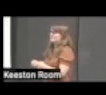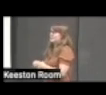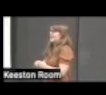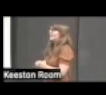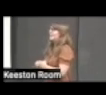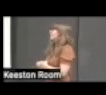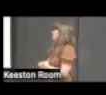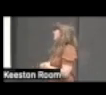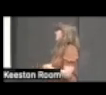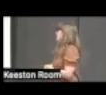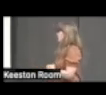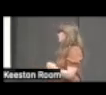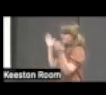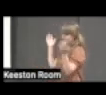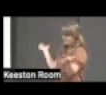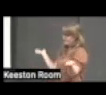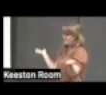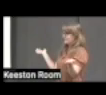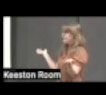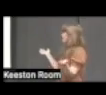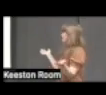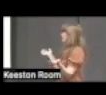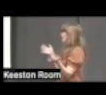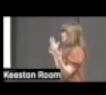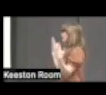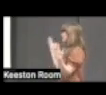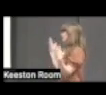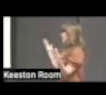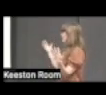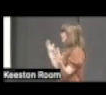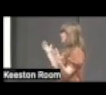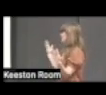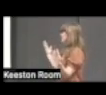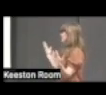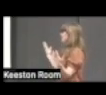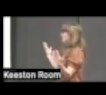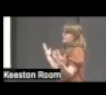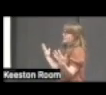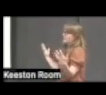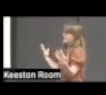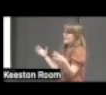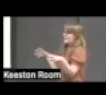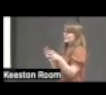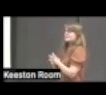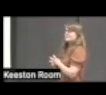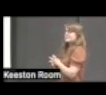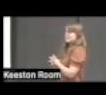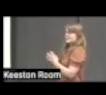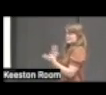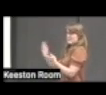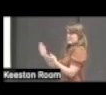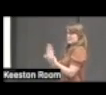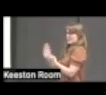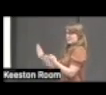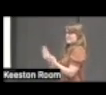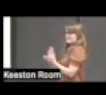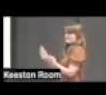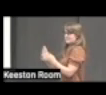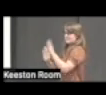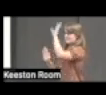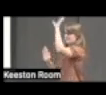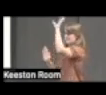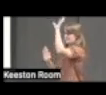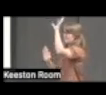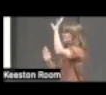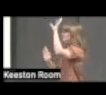rights. And the winner loses, or gets all of the chances for breeding, and he'll sit there and kind of mate guard the female